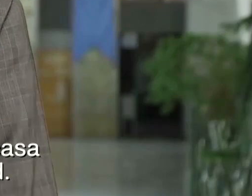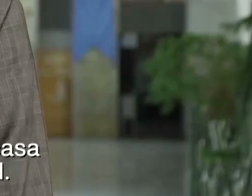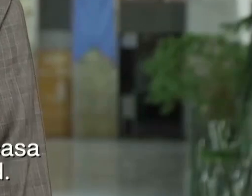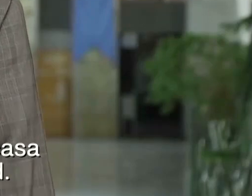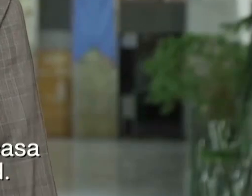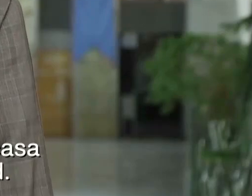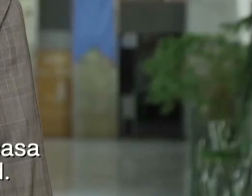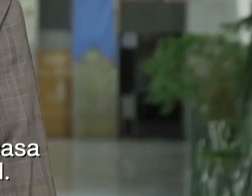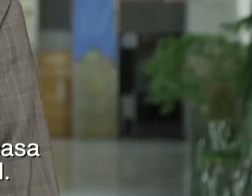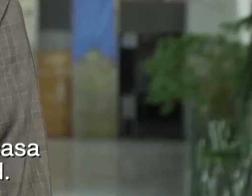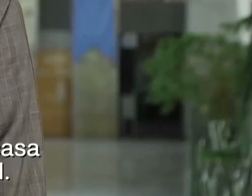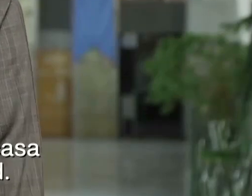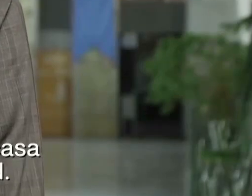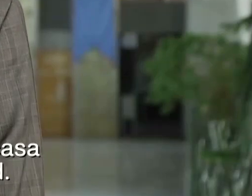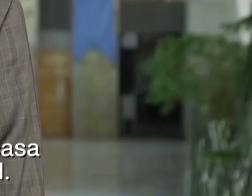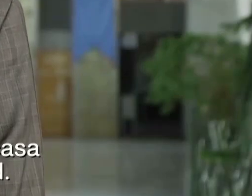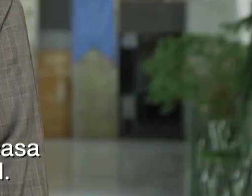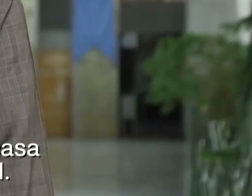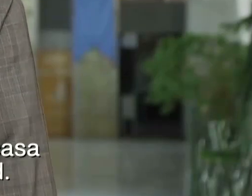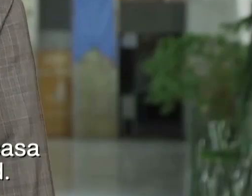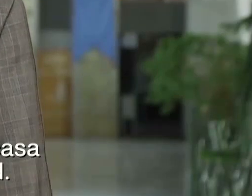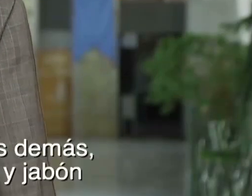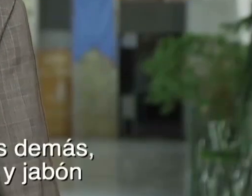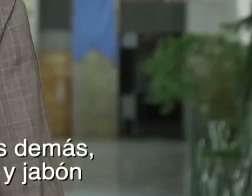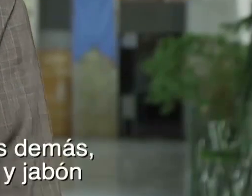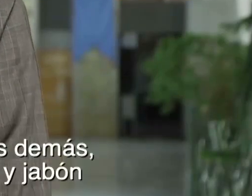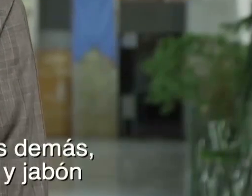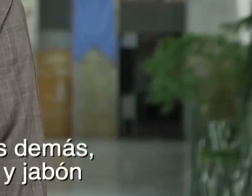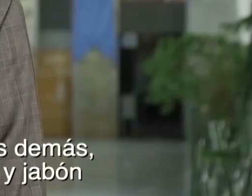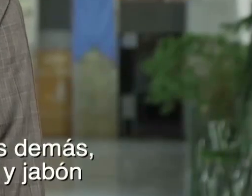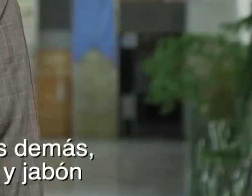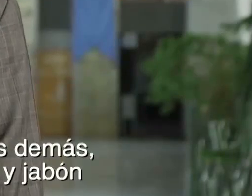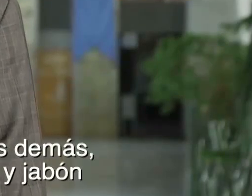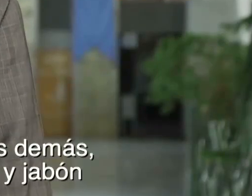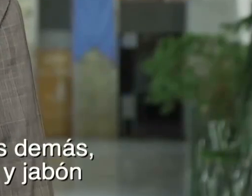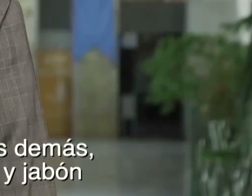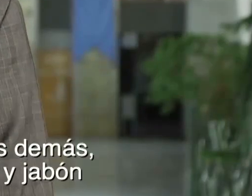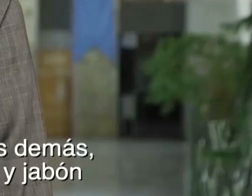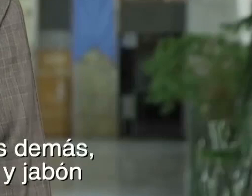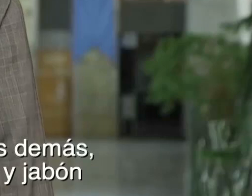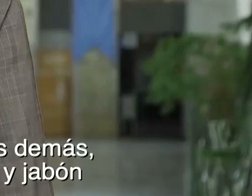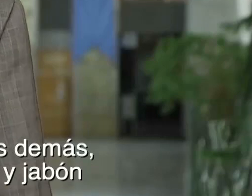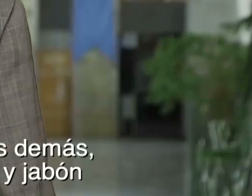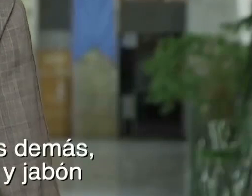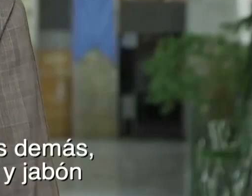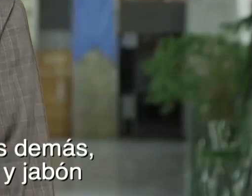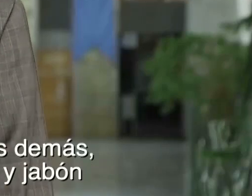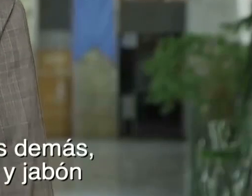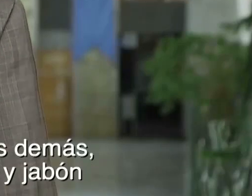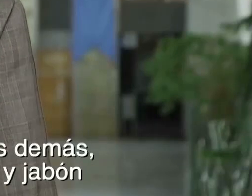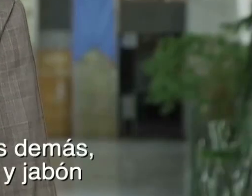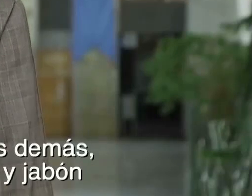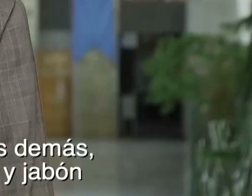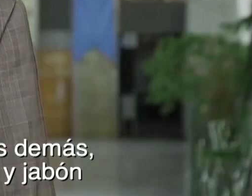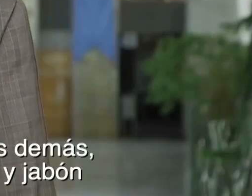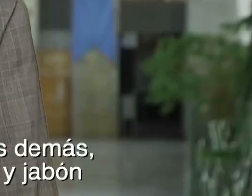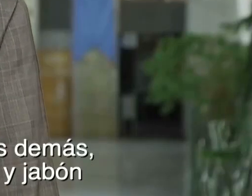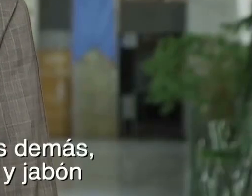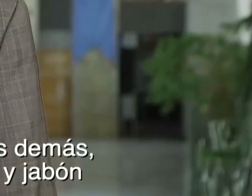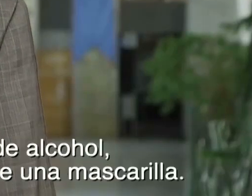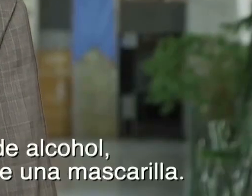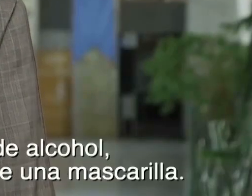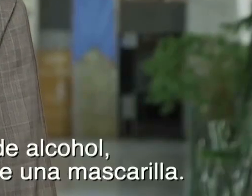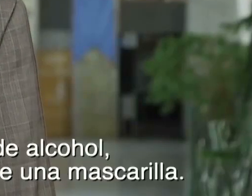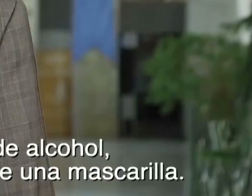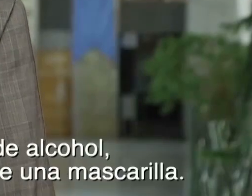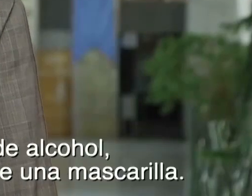stay home and call a medical provider. Keep a safe distance from others. Clean your hands regularly with soap